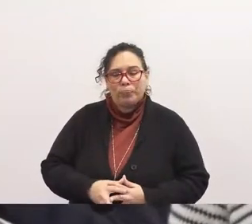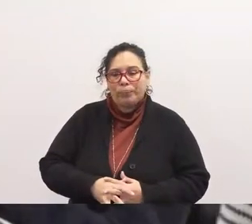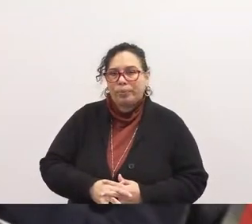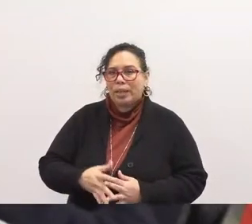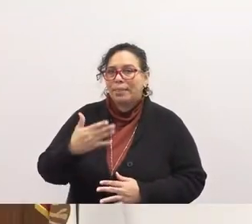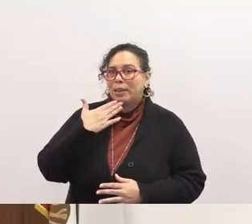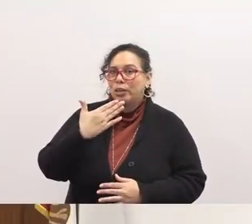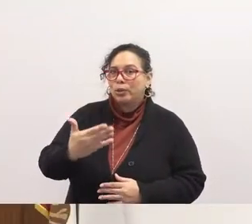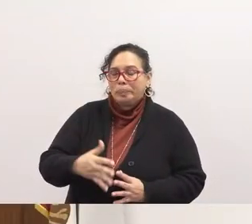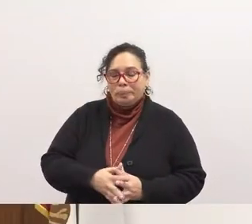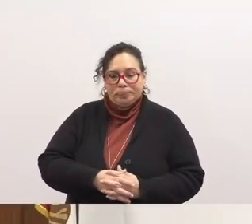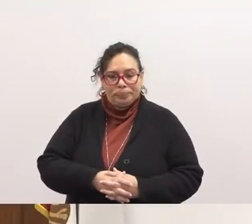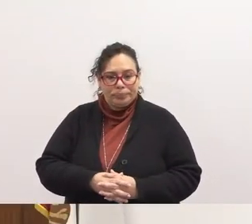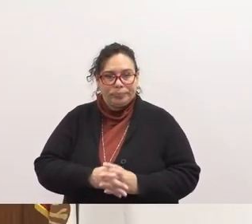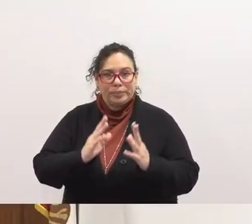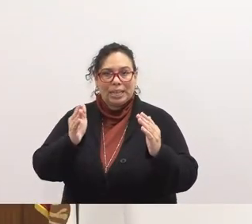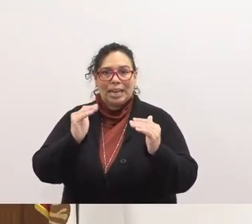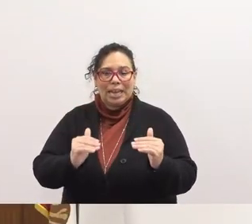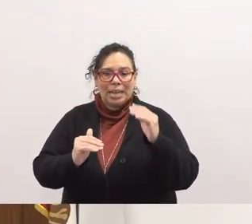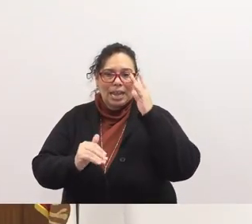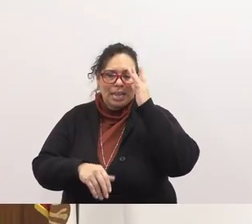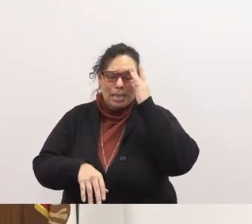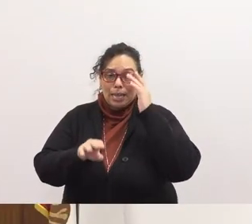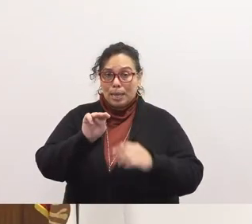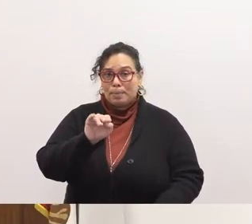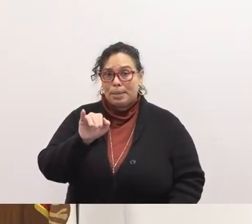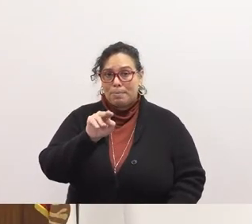Thank you. Next, we have Mimi.